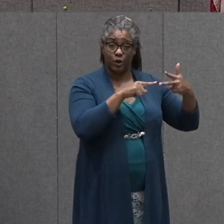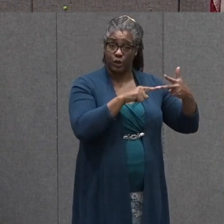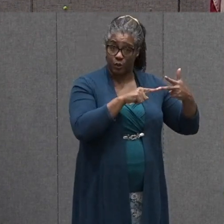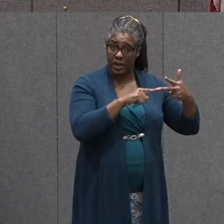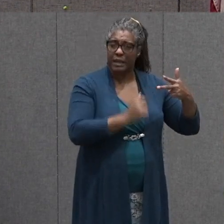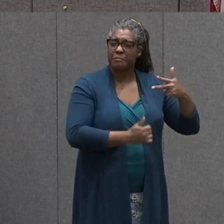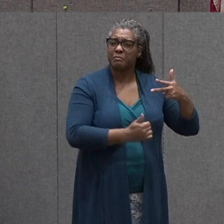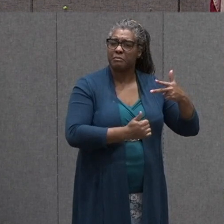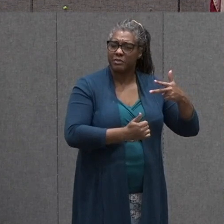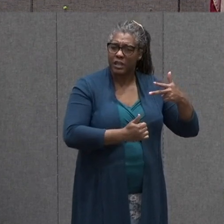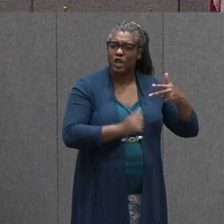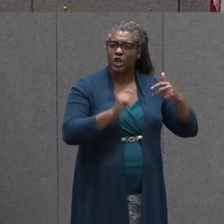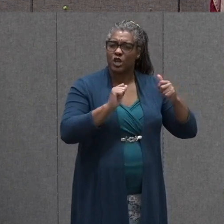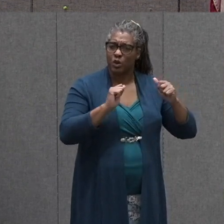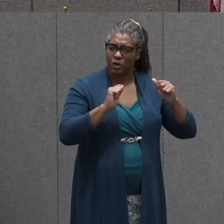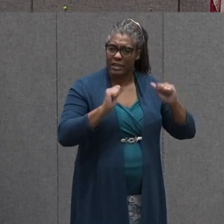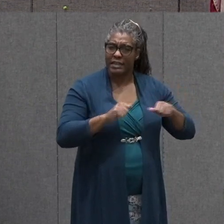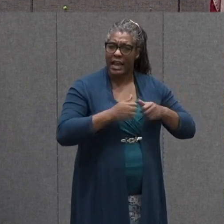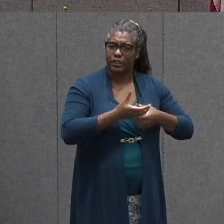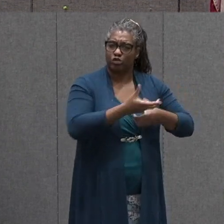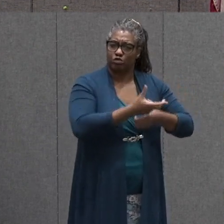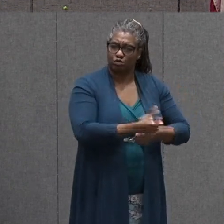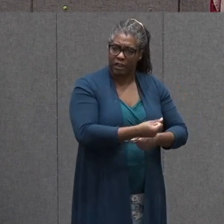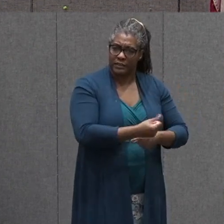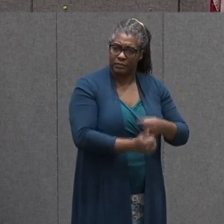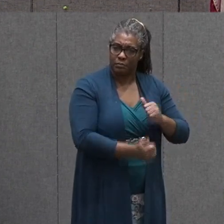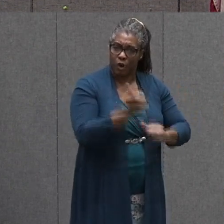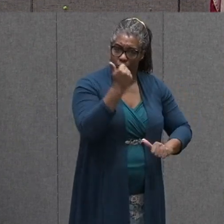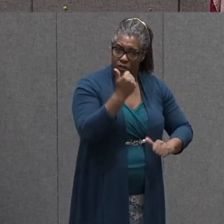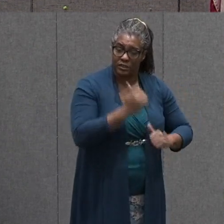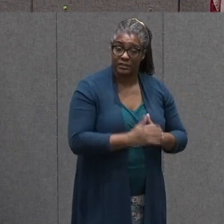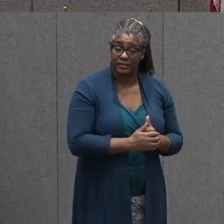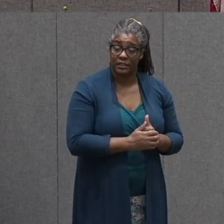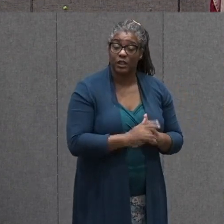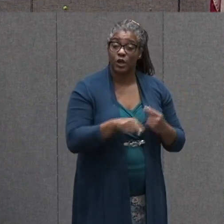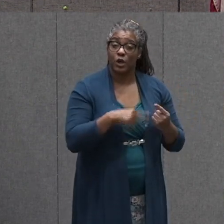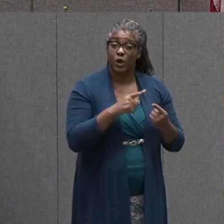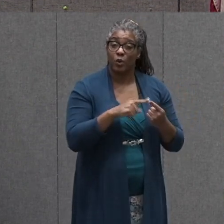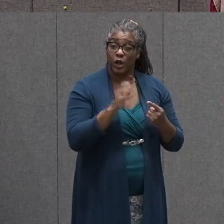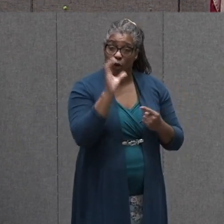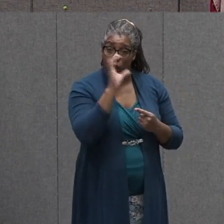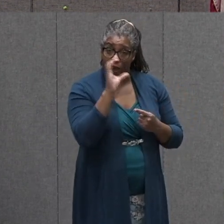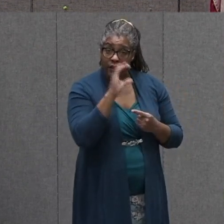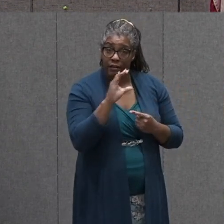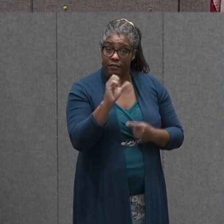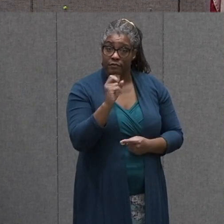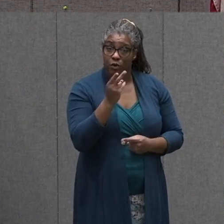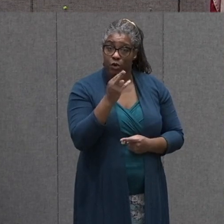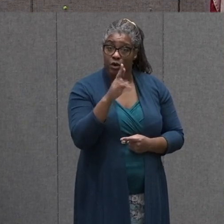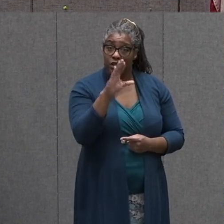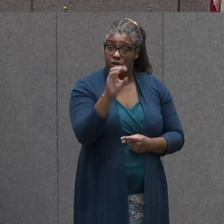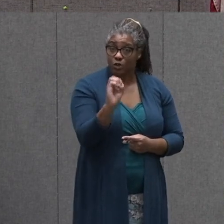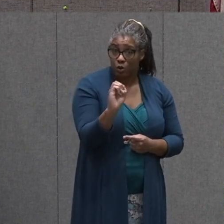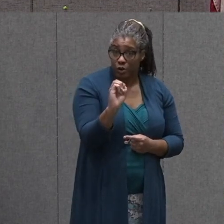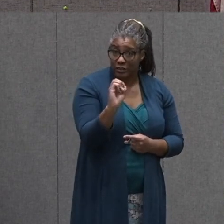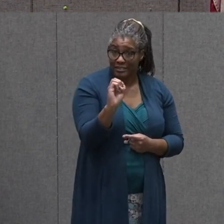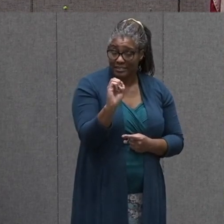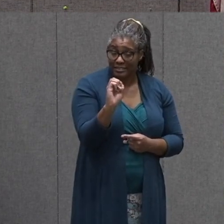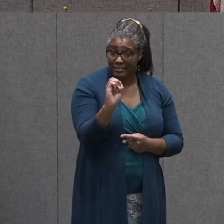Okay, so let's use some active listening now and go to spring. We are actually in spring right now, aren't we?